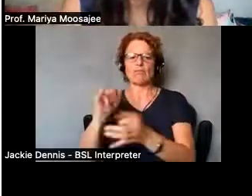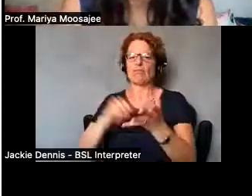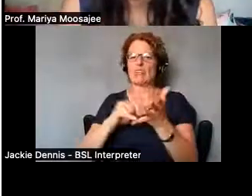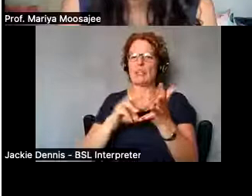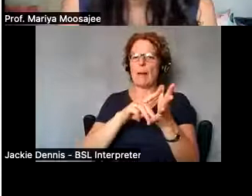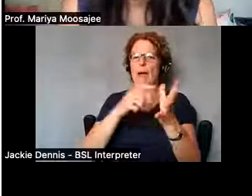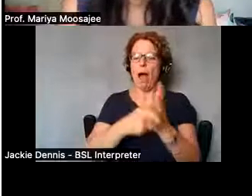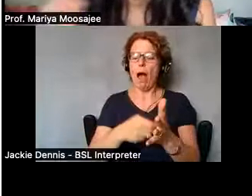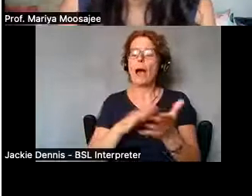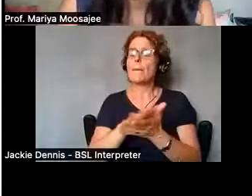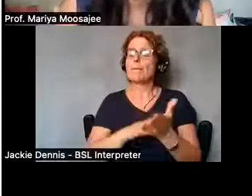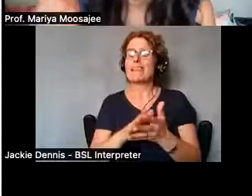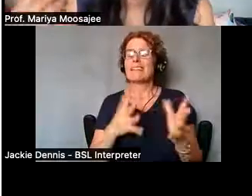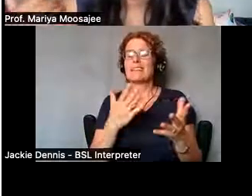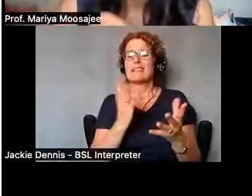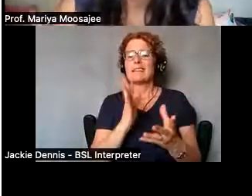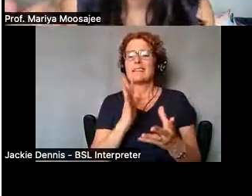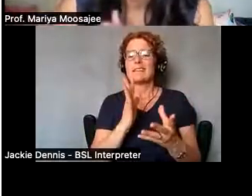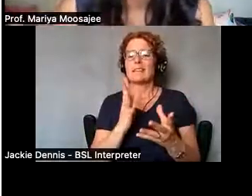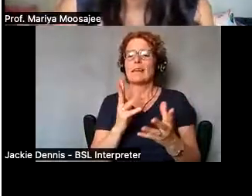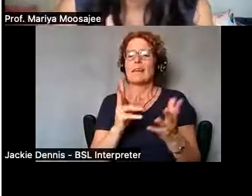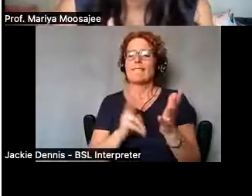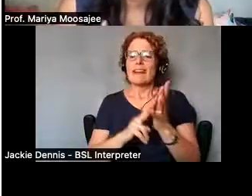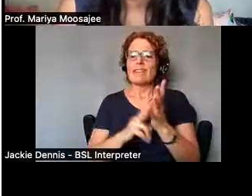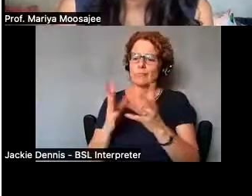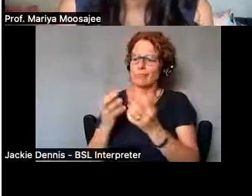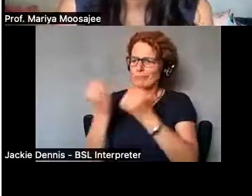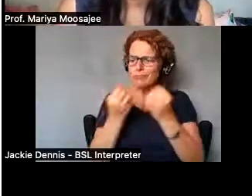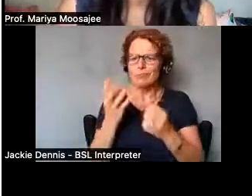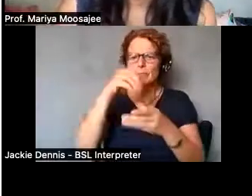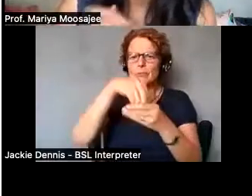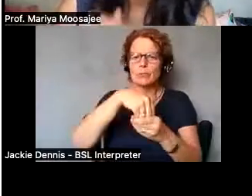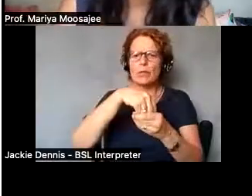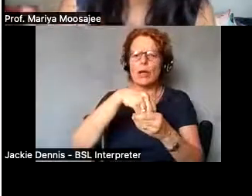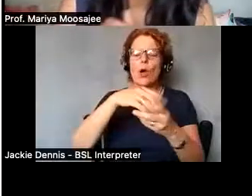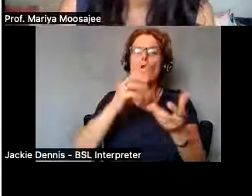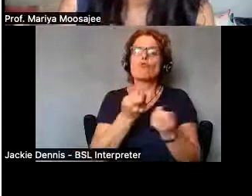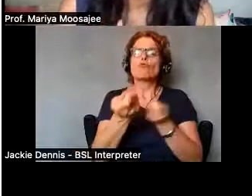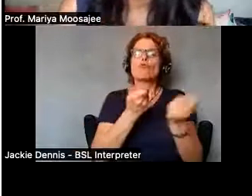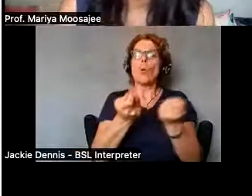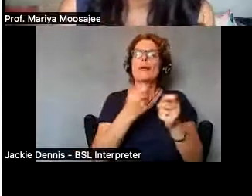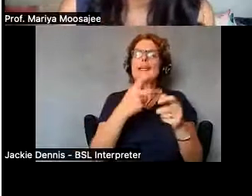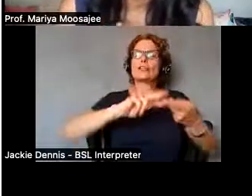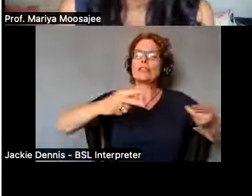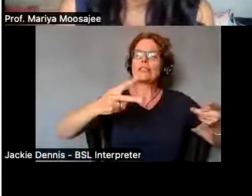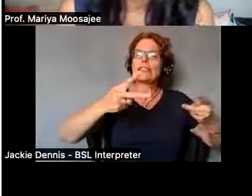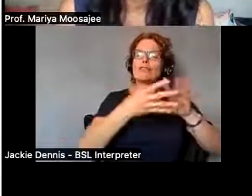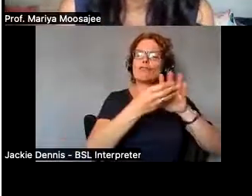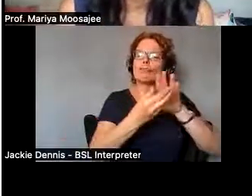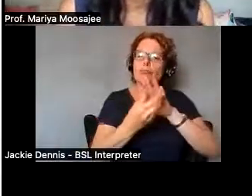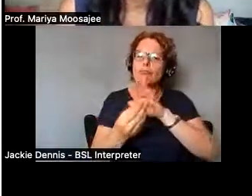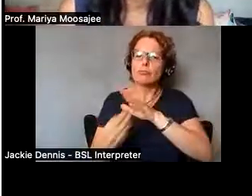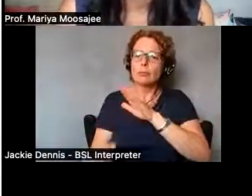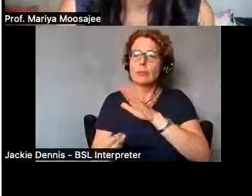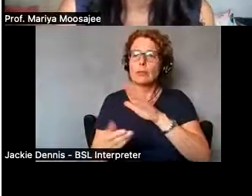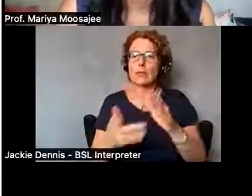of the cell that is controlling gene replication and production, and it allows it to give it the stability so it can produce